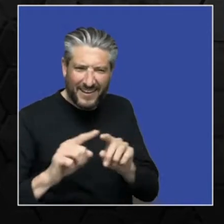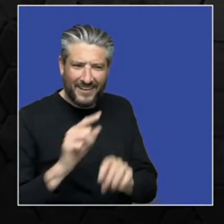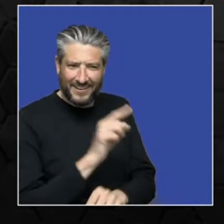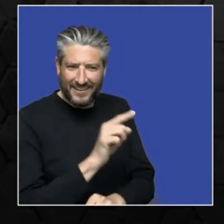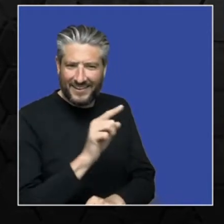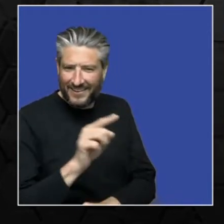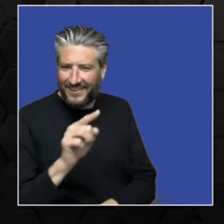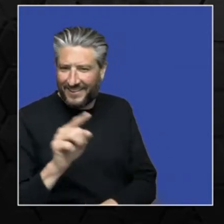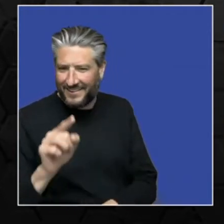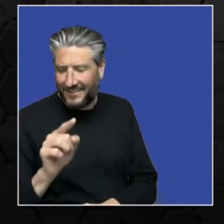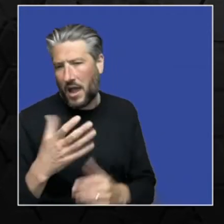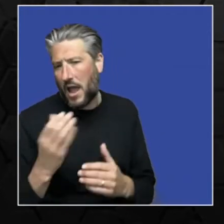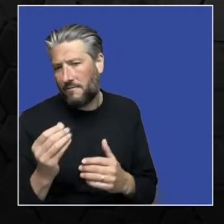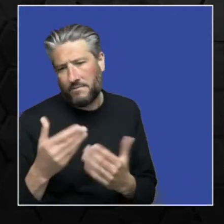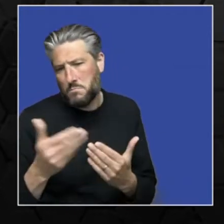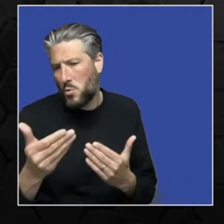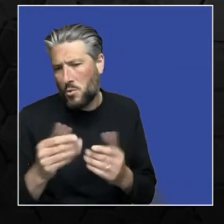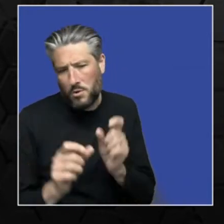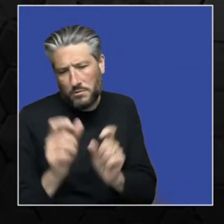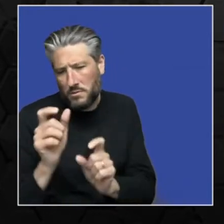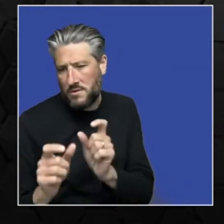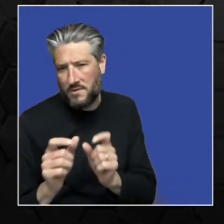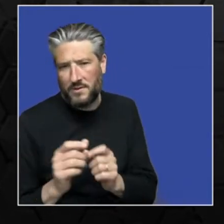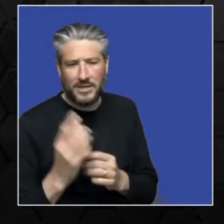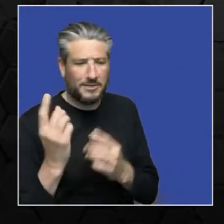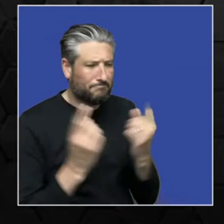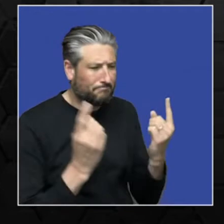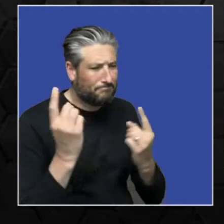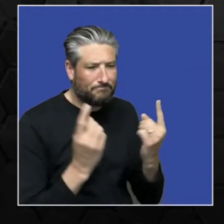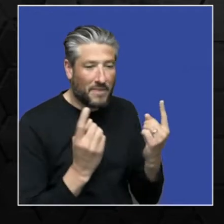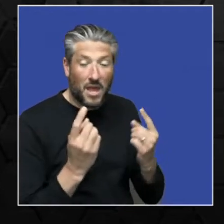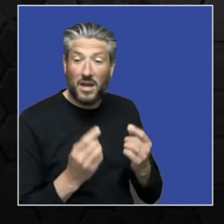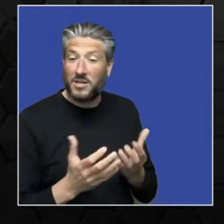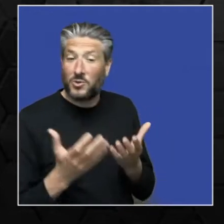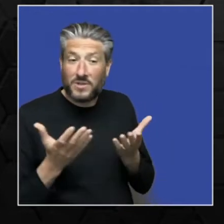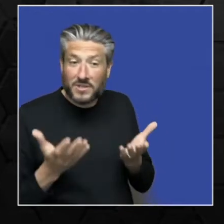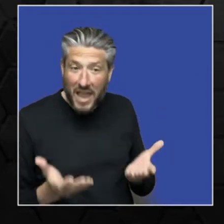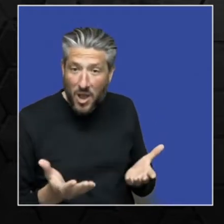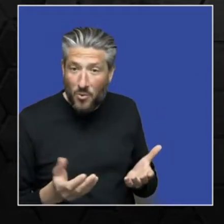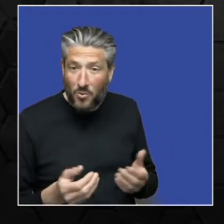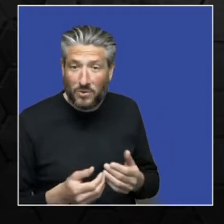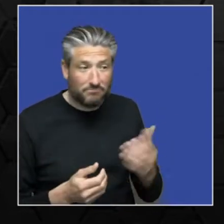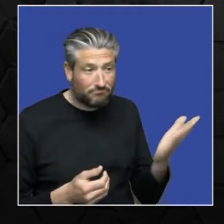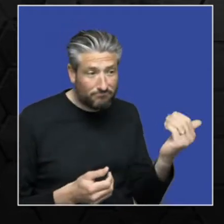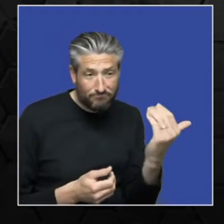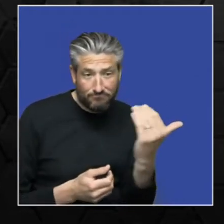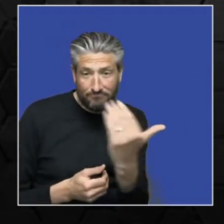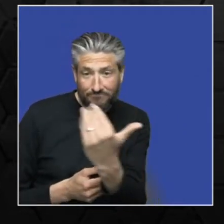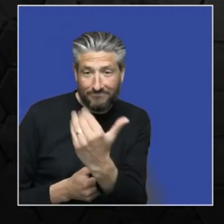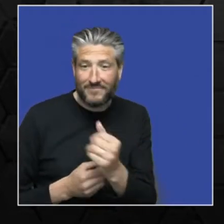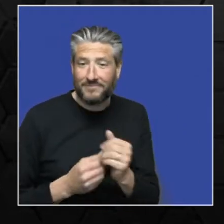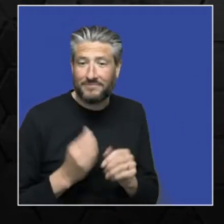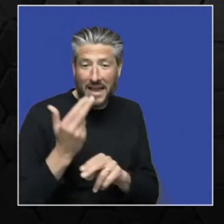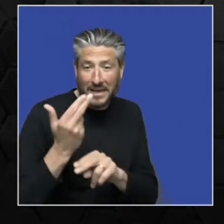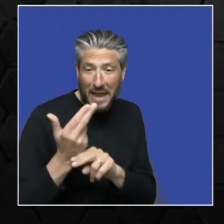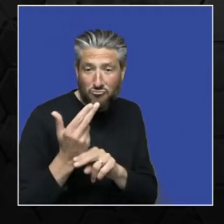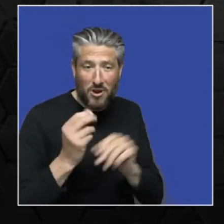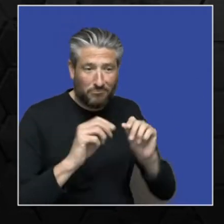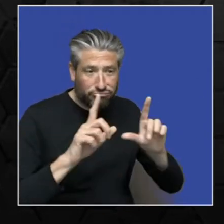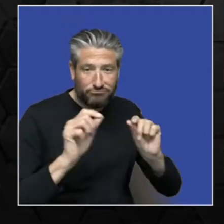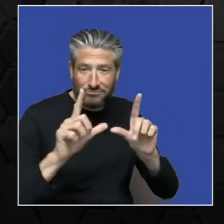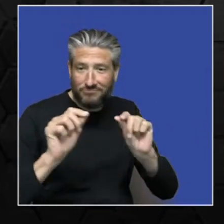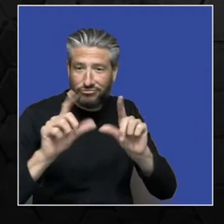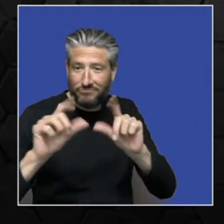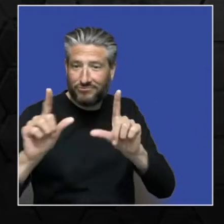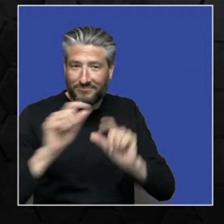So we're just going to invite them on stage so that they join us and then tell us a little bit more about